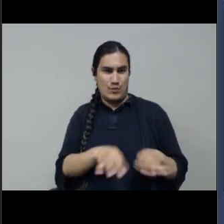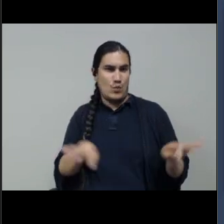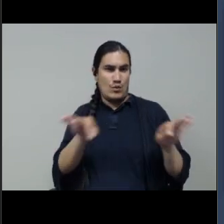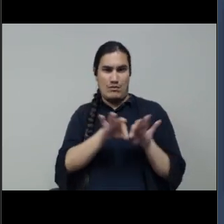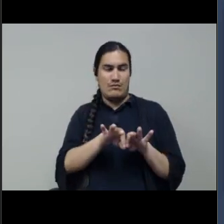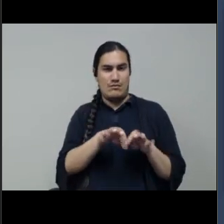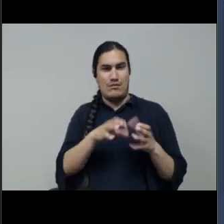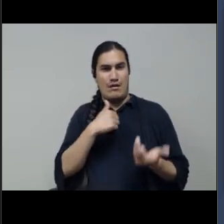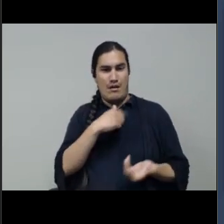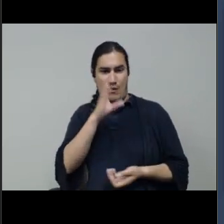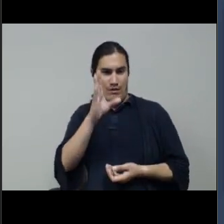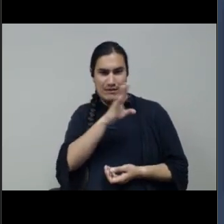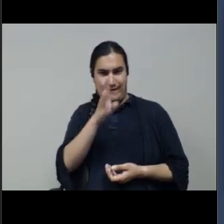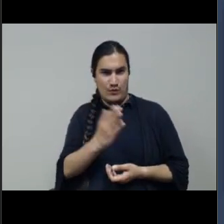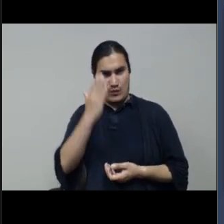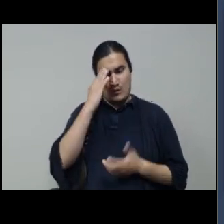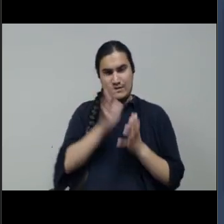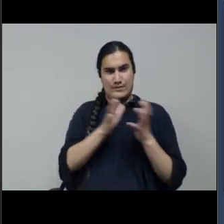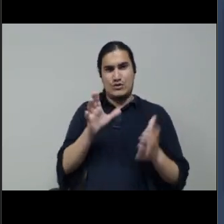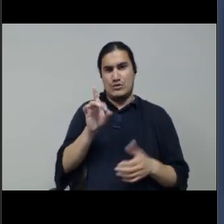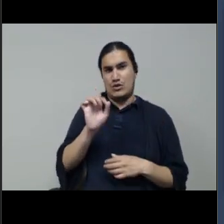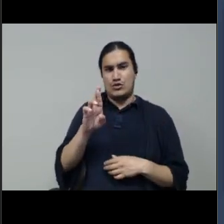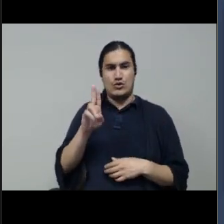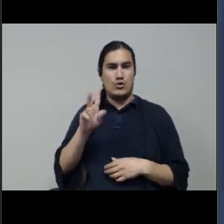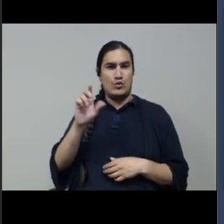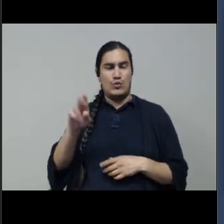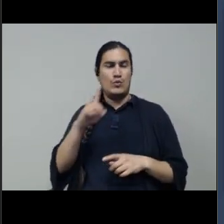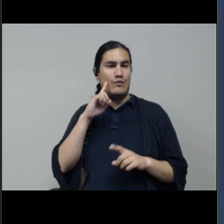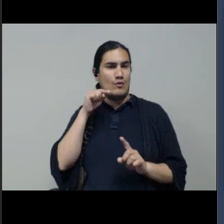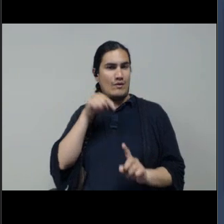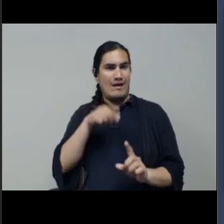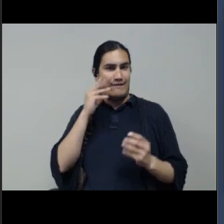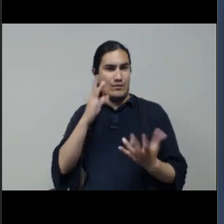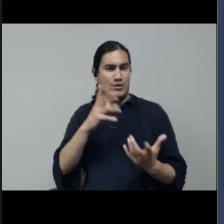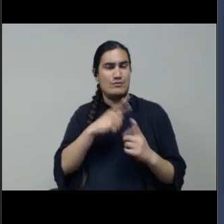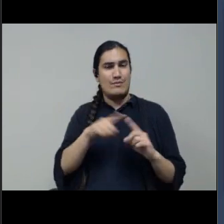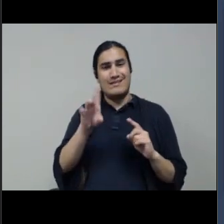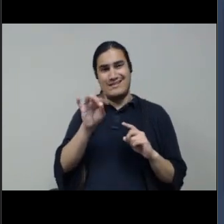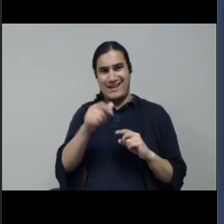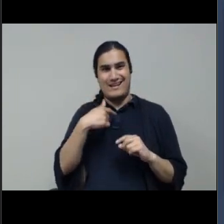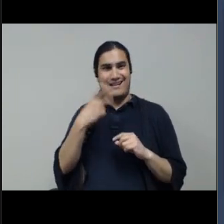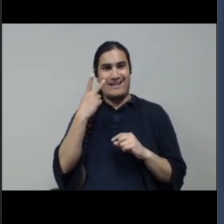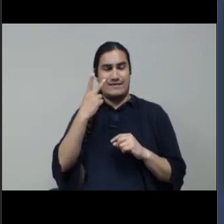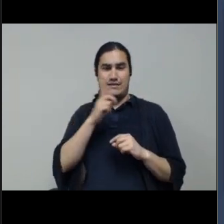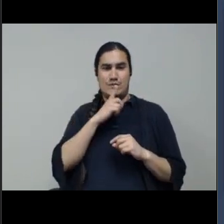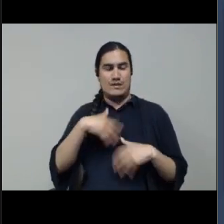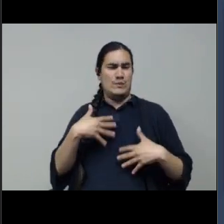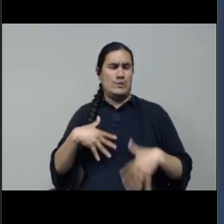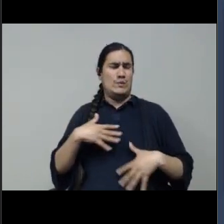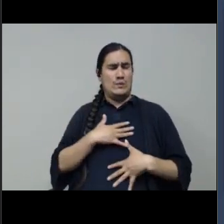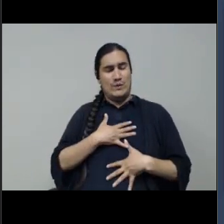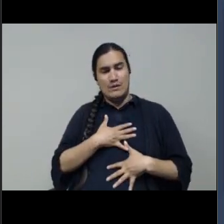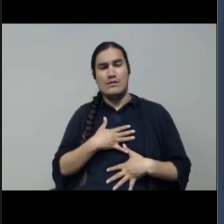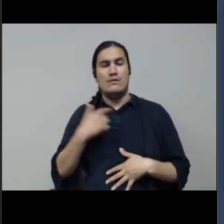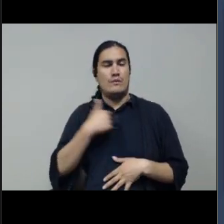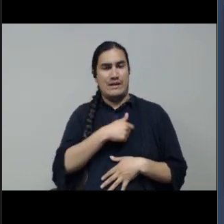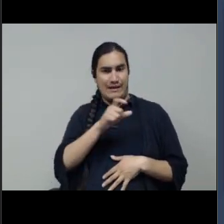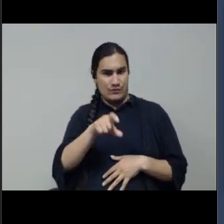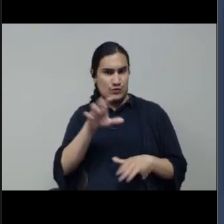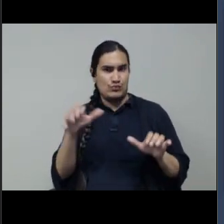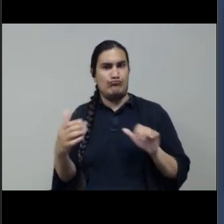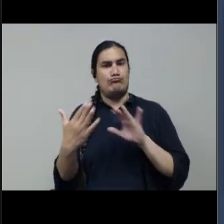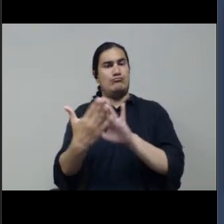as Dr. Liu on these issues, but the data I have seen is so compelling that we have to address it. And I'm glad to see we're